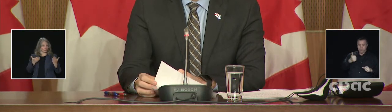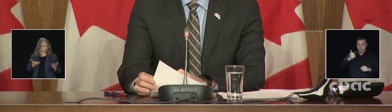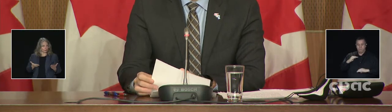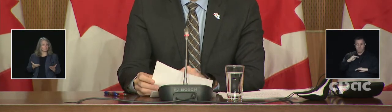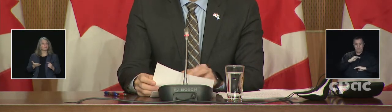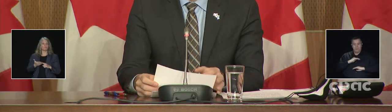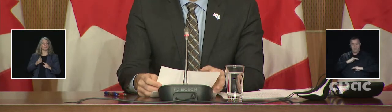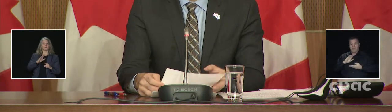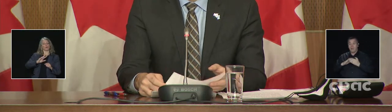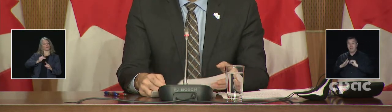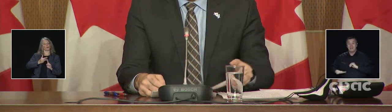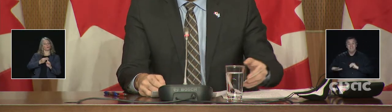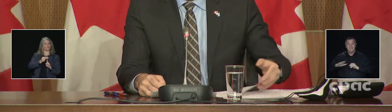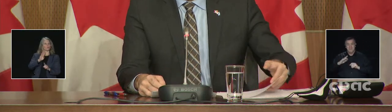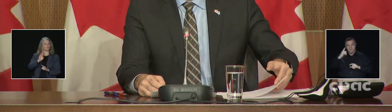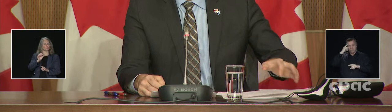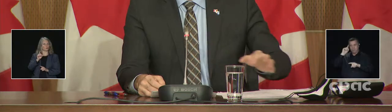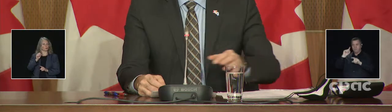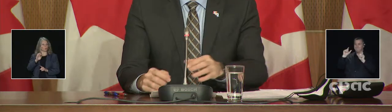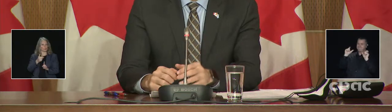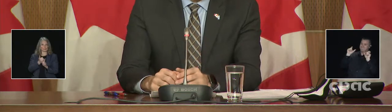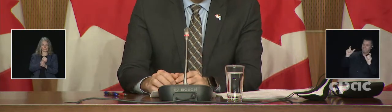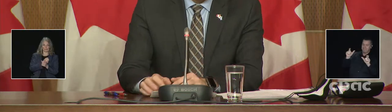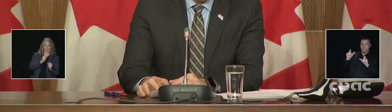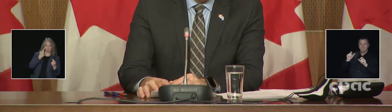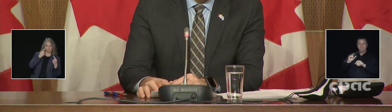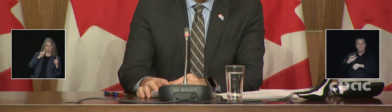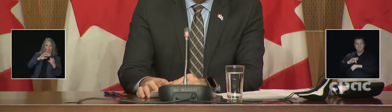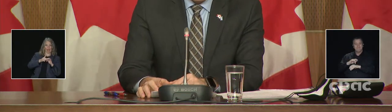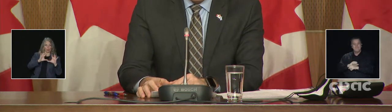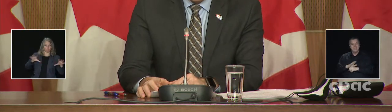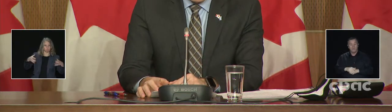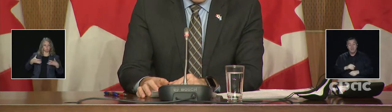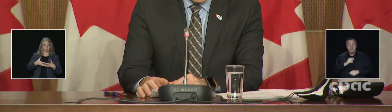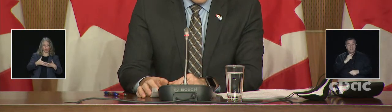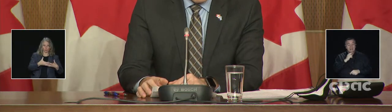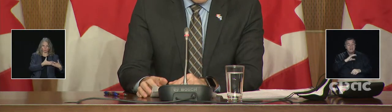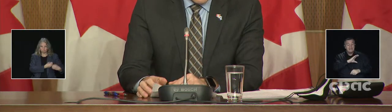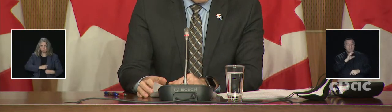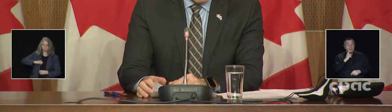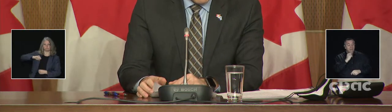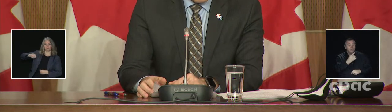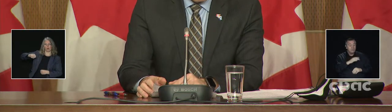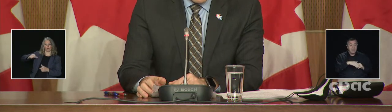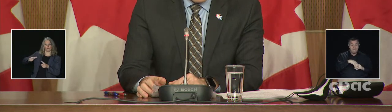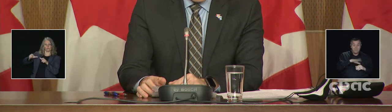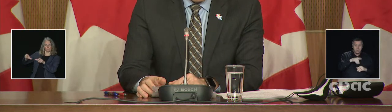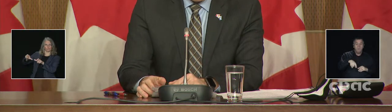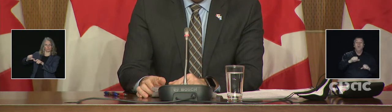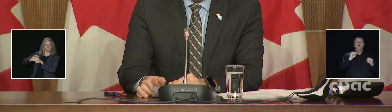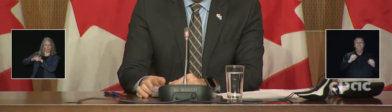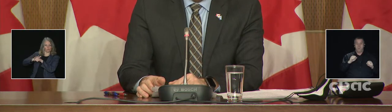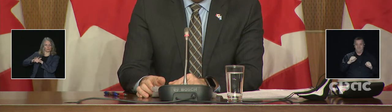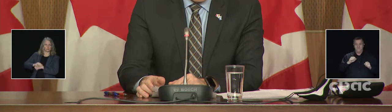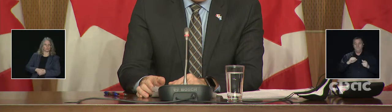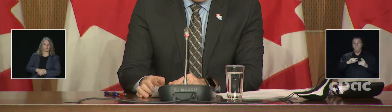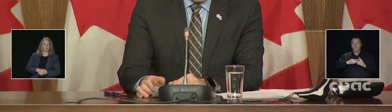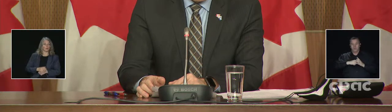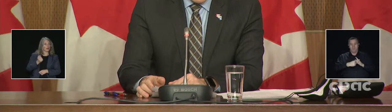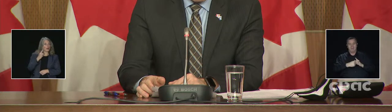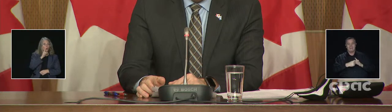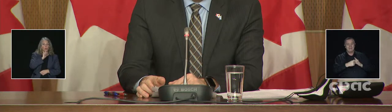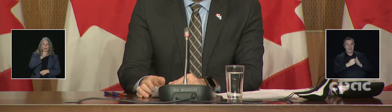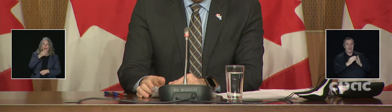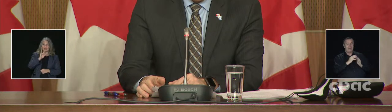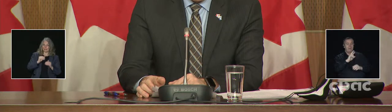protection collective contre le virus. Tous les Canadiens âgés de plus de 18 ans peuvent maintenant commencer à recevoir cette